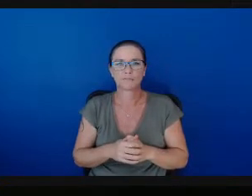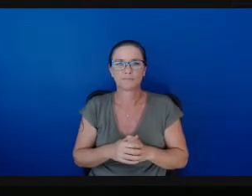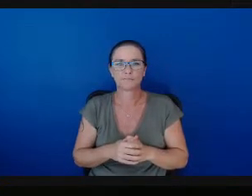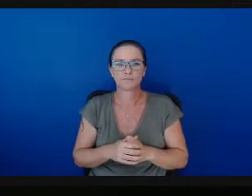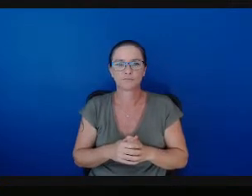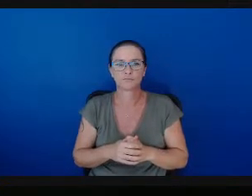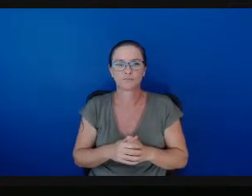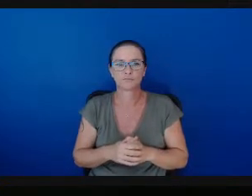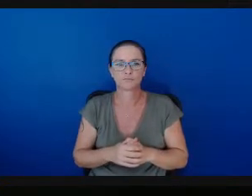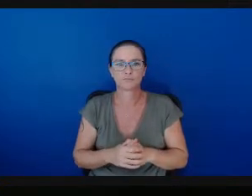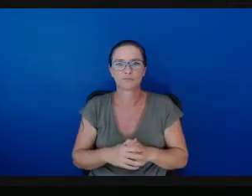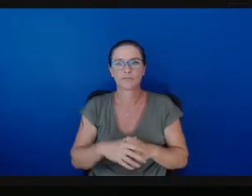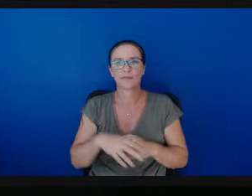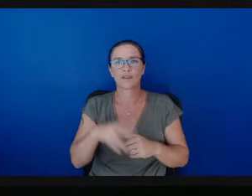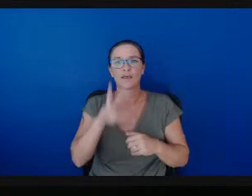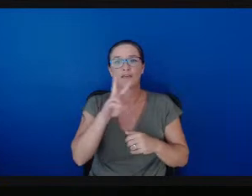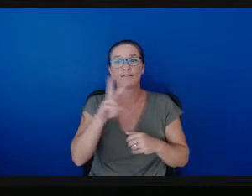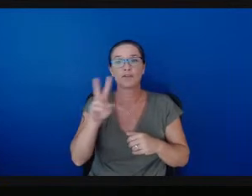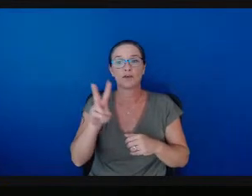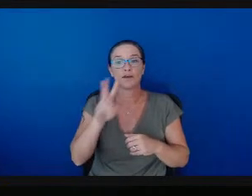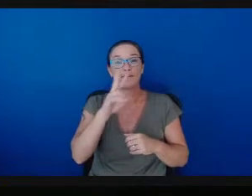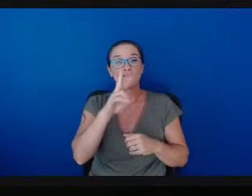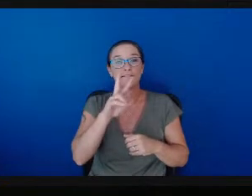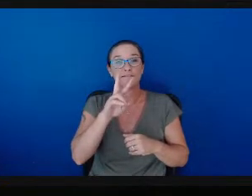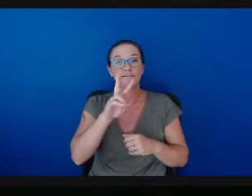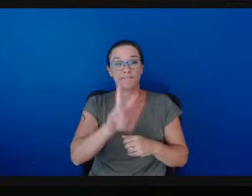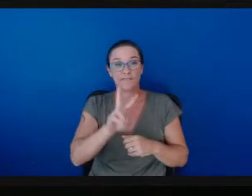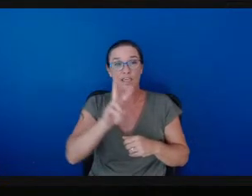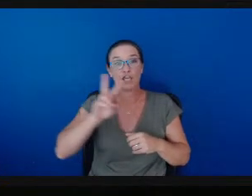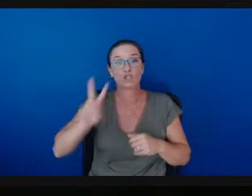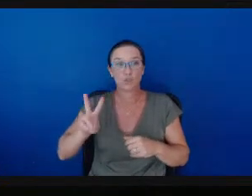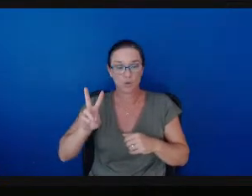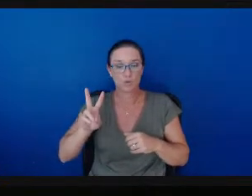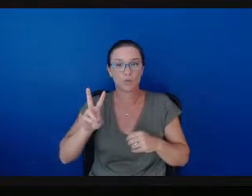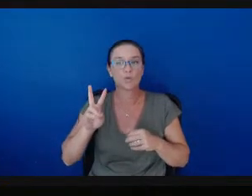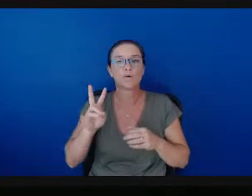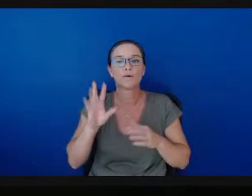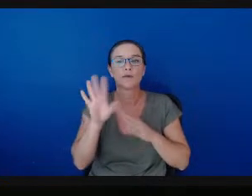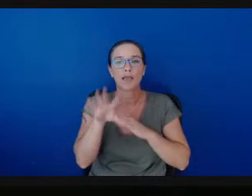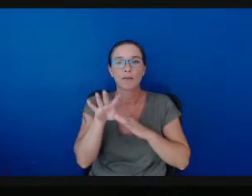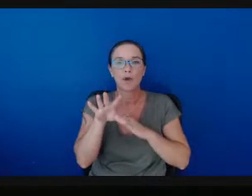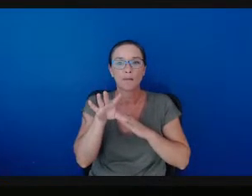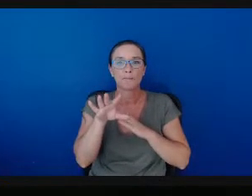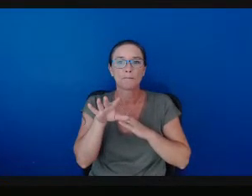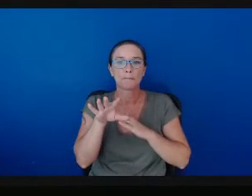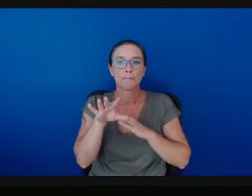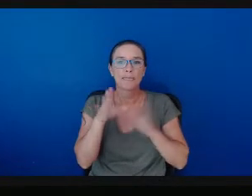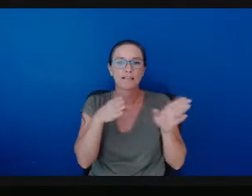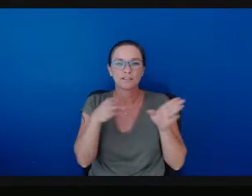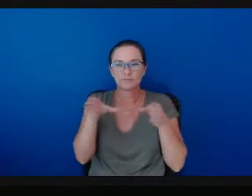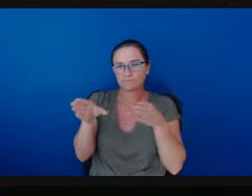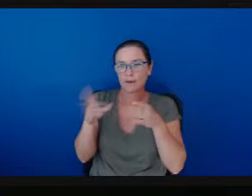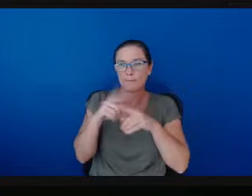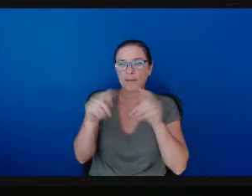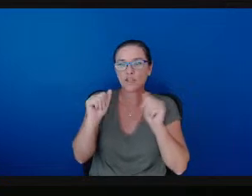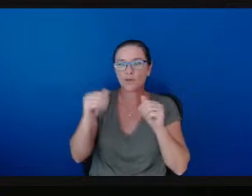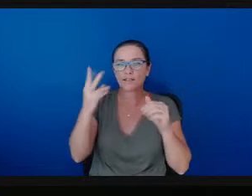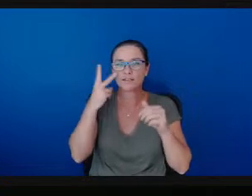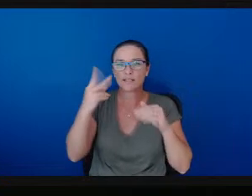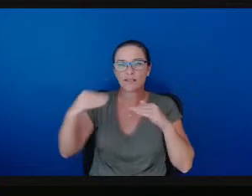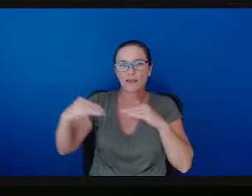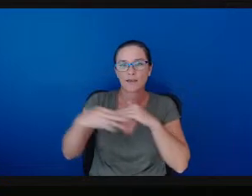And the B2 camera is shifted off to the side, but it also is picking up these large flows coming across the caldera floor. So everything looks